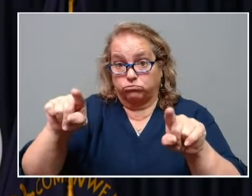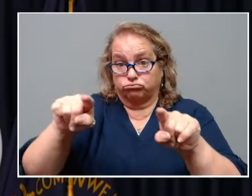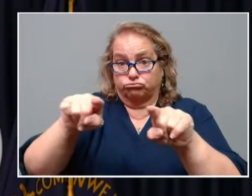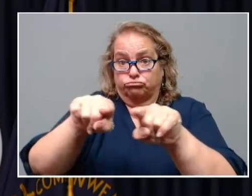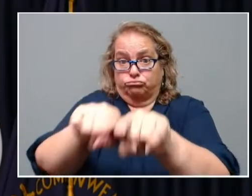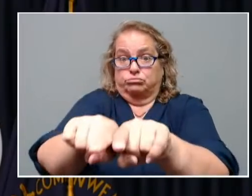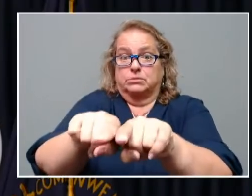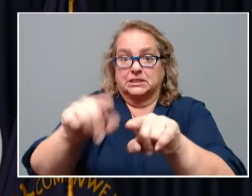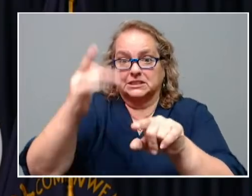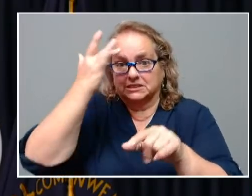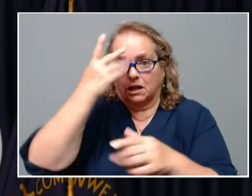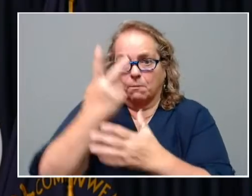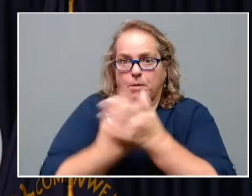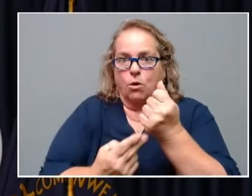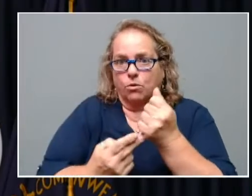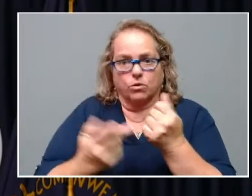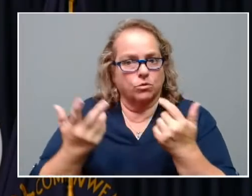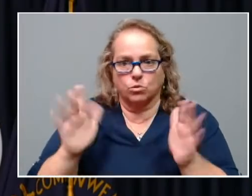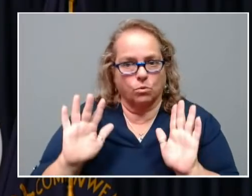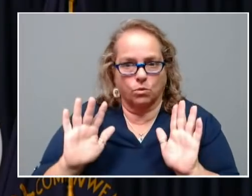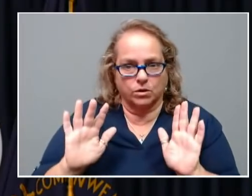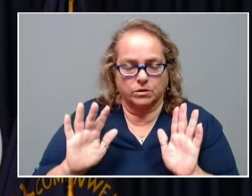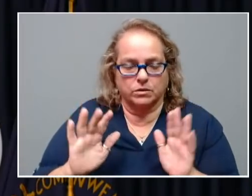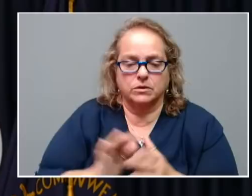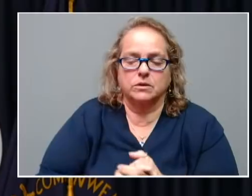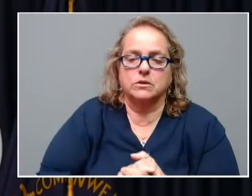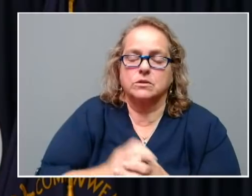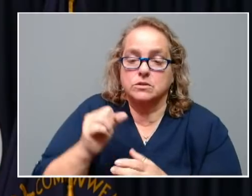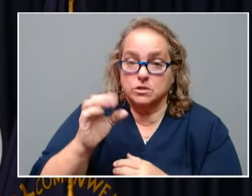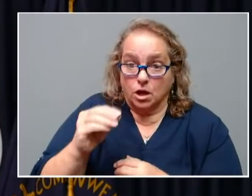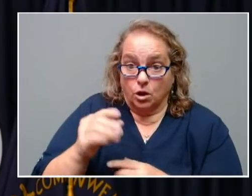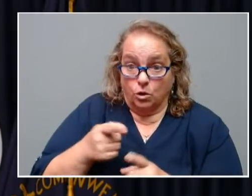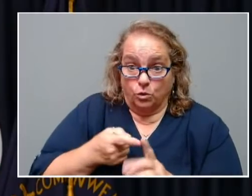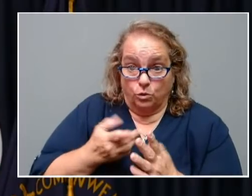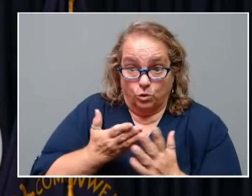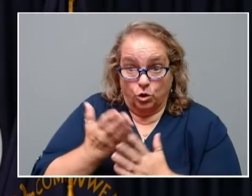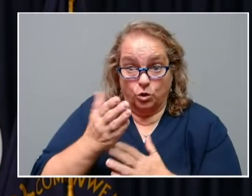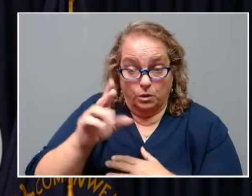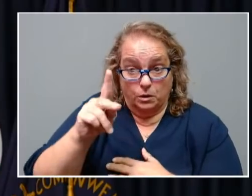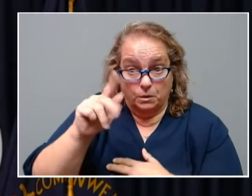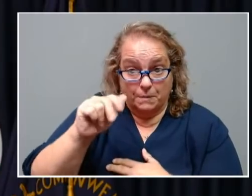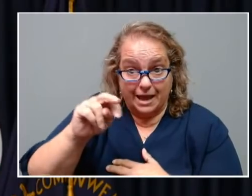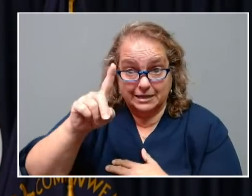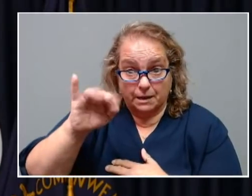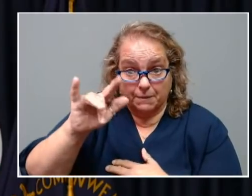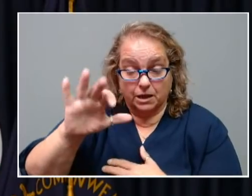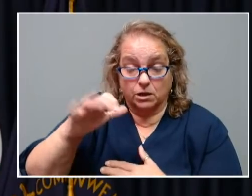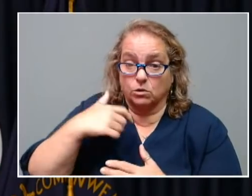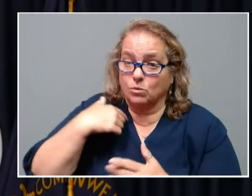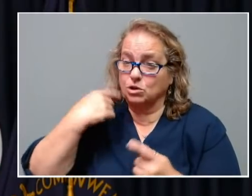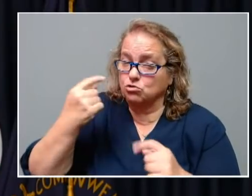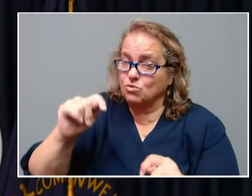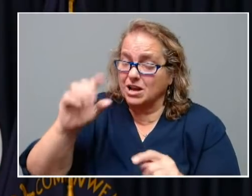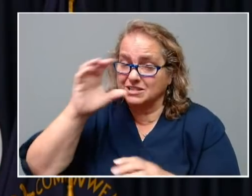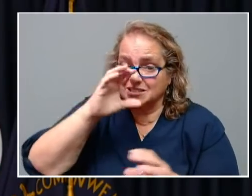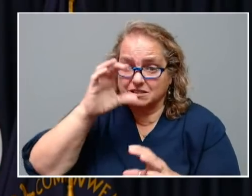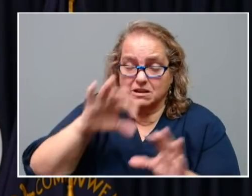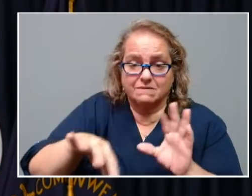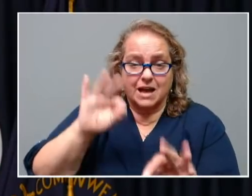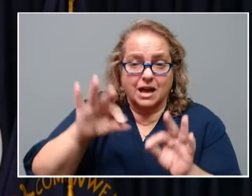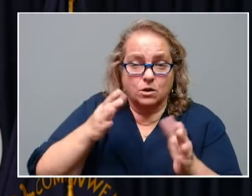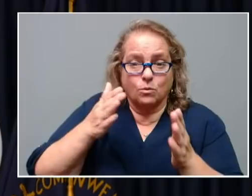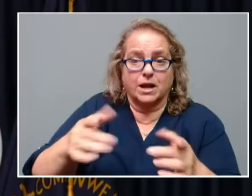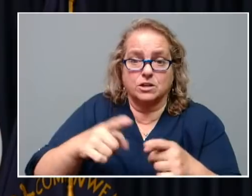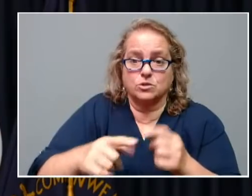Relief Fund. So throughout the pandemic, we've turned over every stone to find ways to help Kentuckians to make it through. To